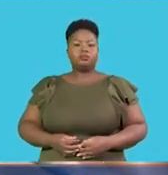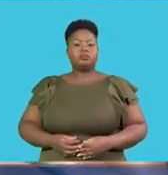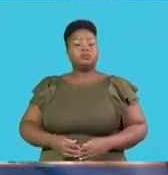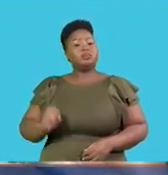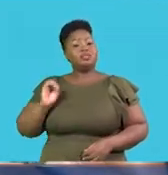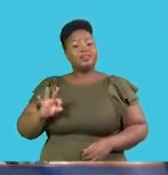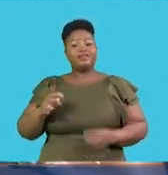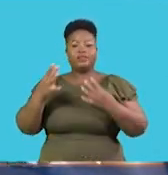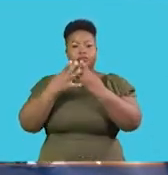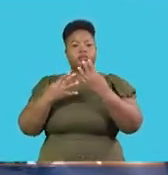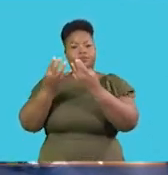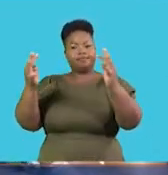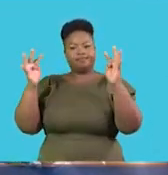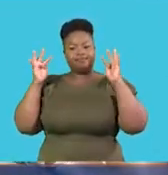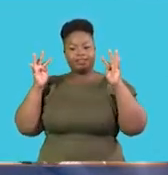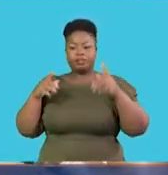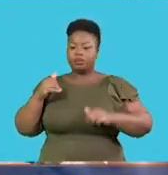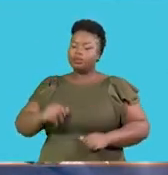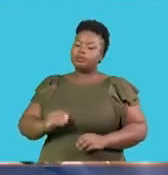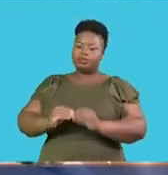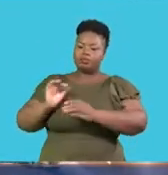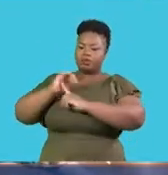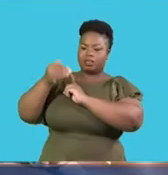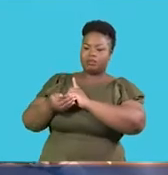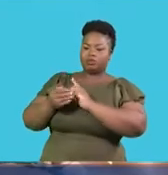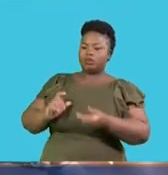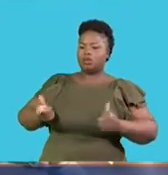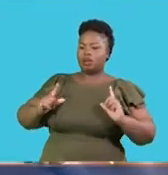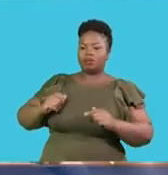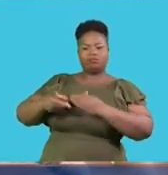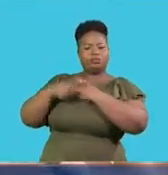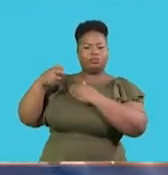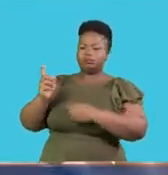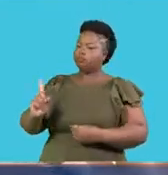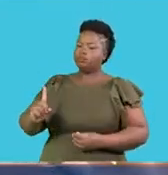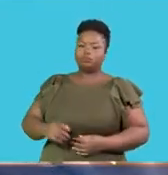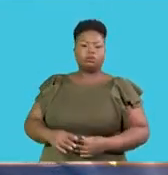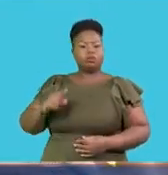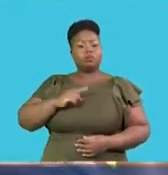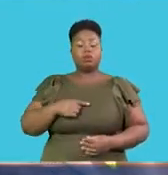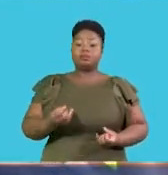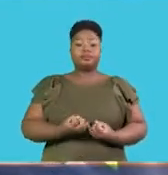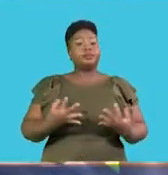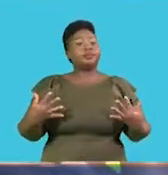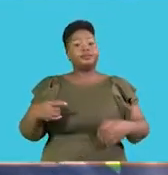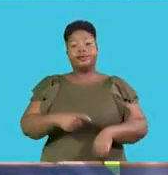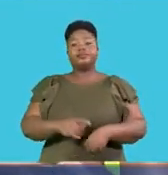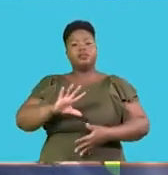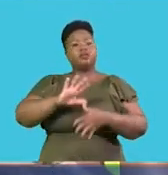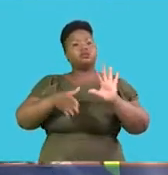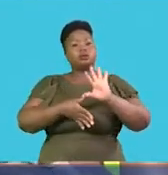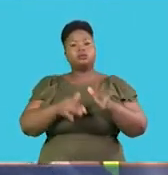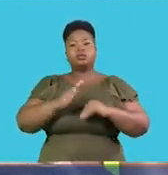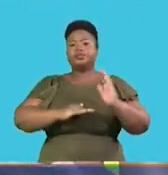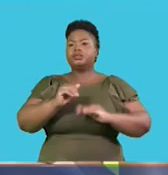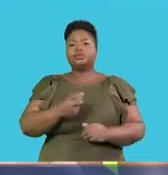that fence is built, let us protect that fence. Let's not allow it to be stolen. You know, many a times we build this infrastructure,